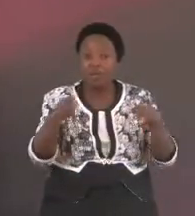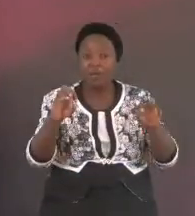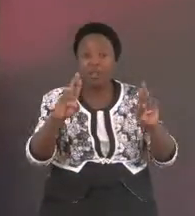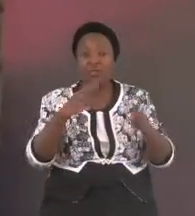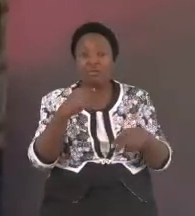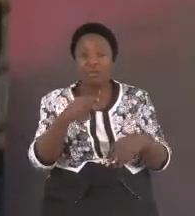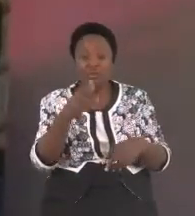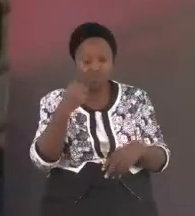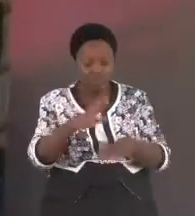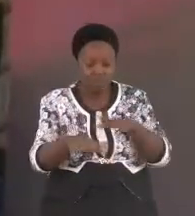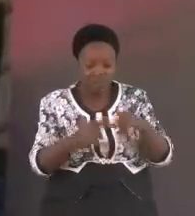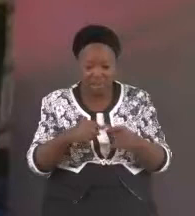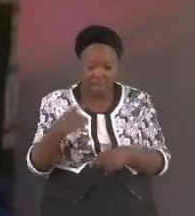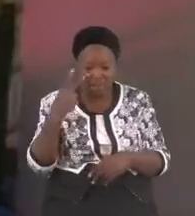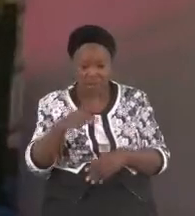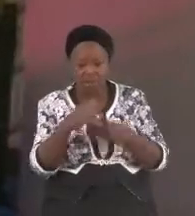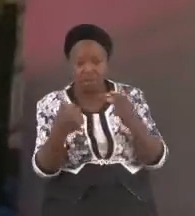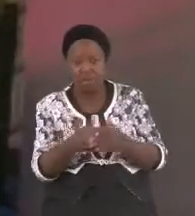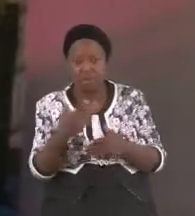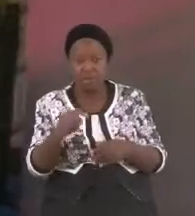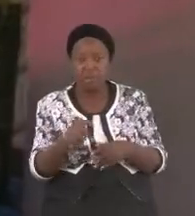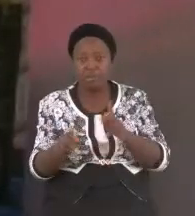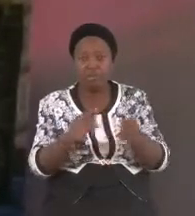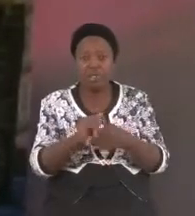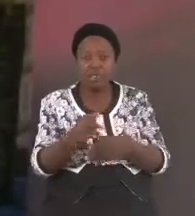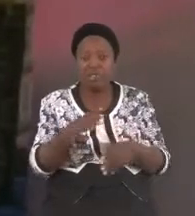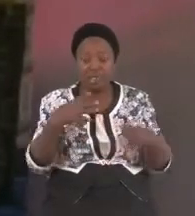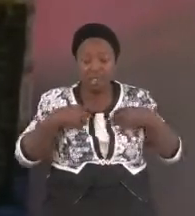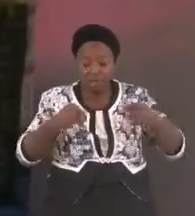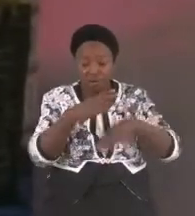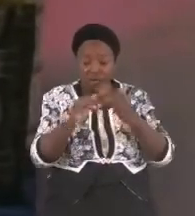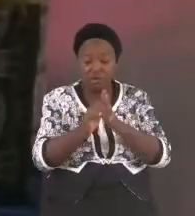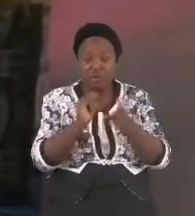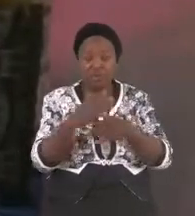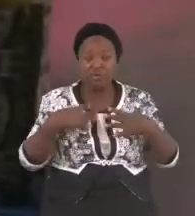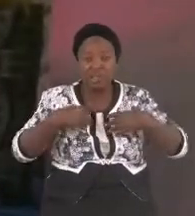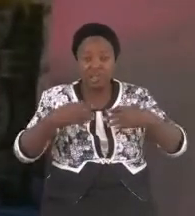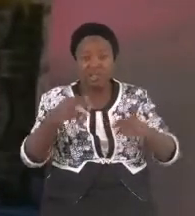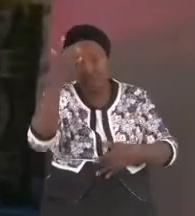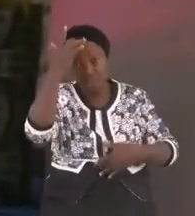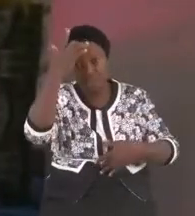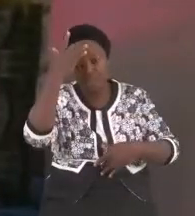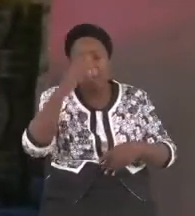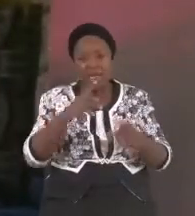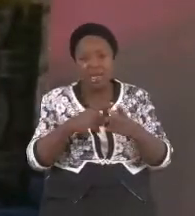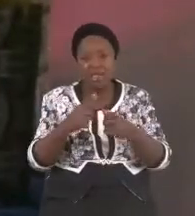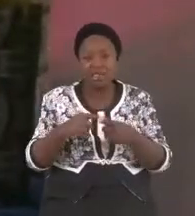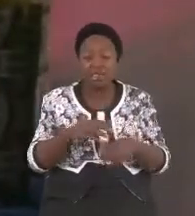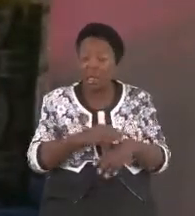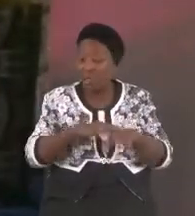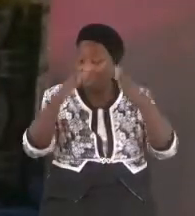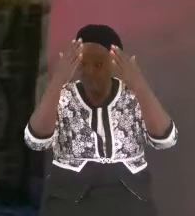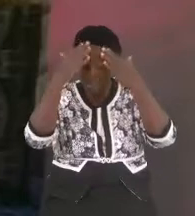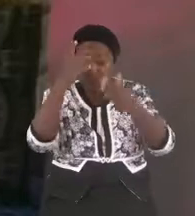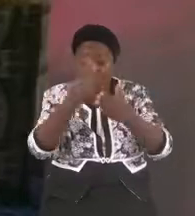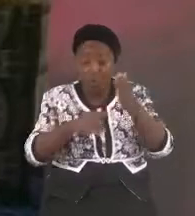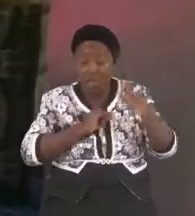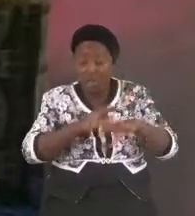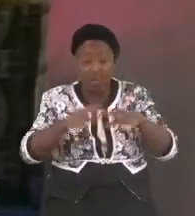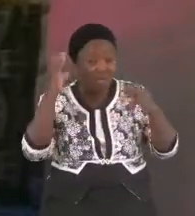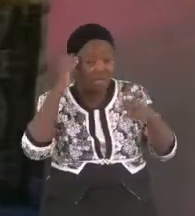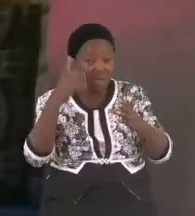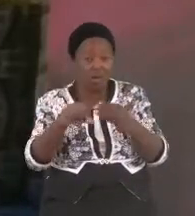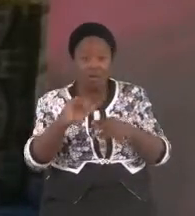streets. He said, I never heard about that one from John. Whatever I did not hear from John, I'm not going to accept. He